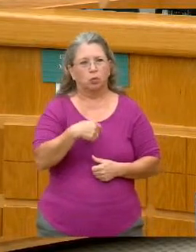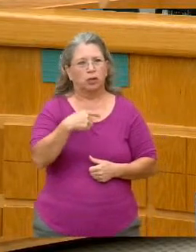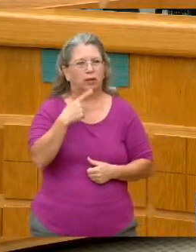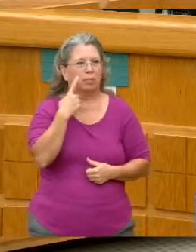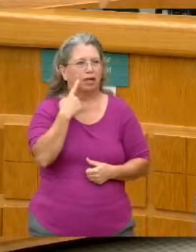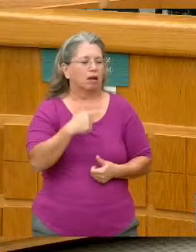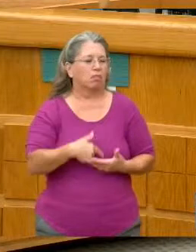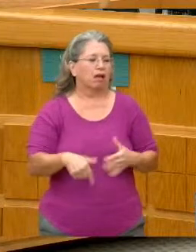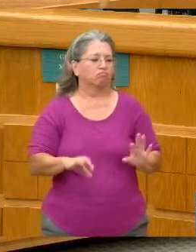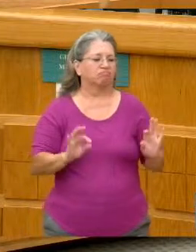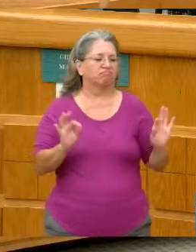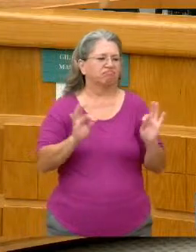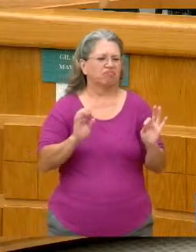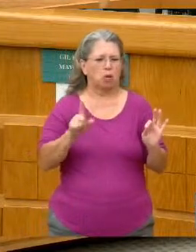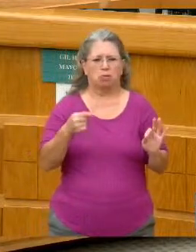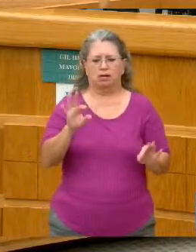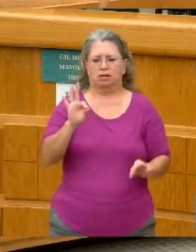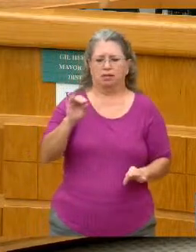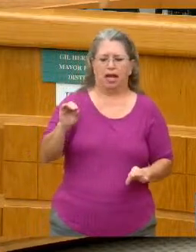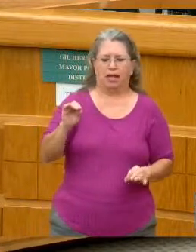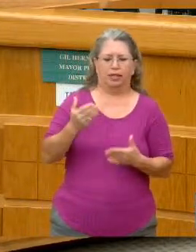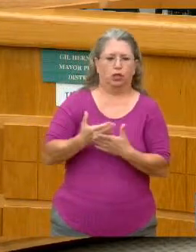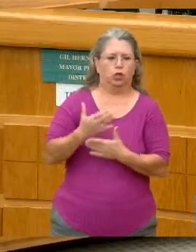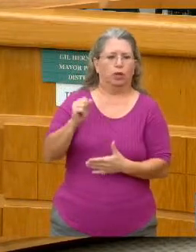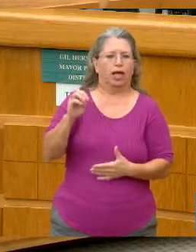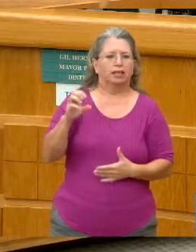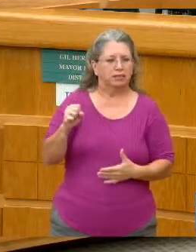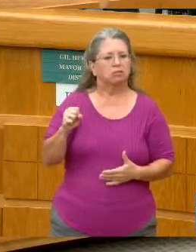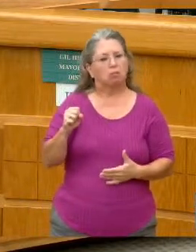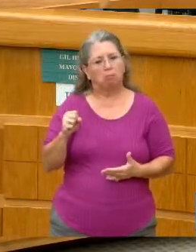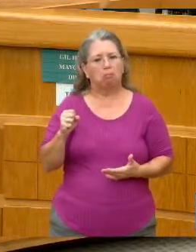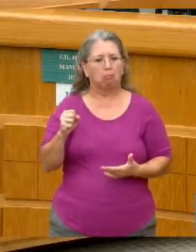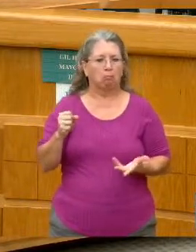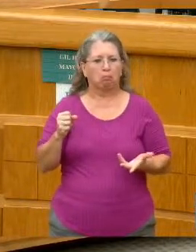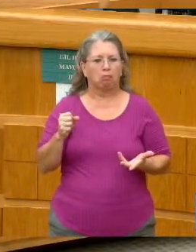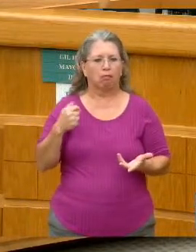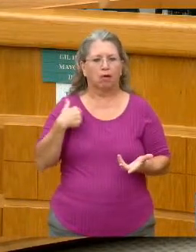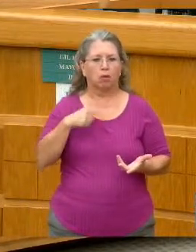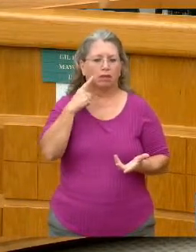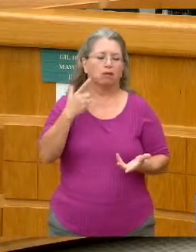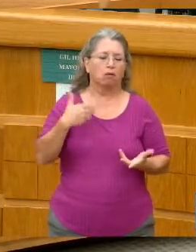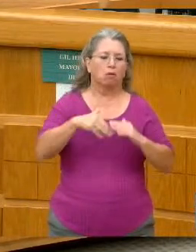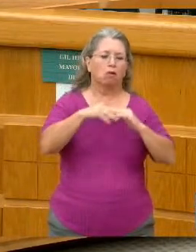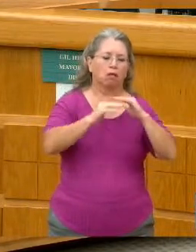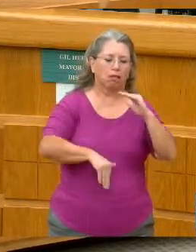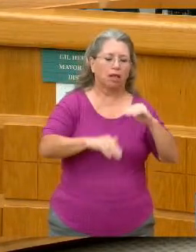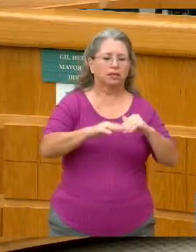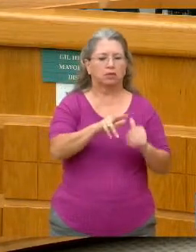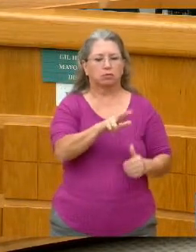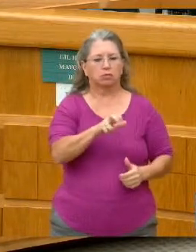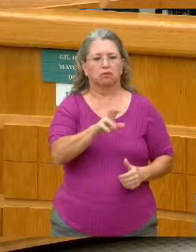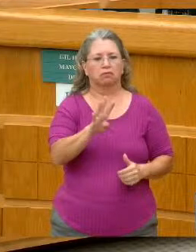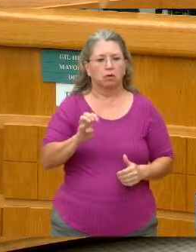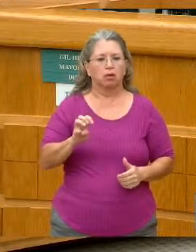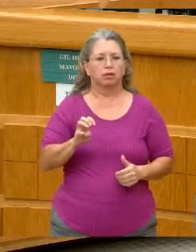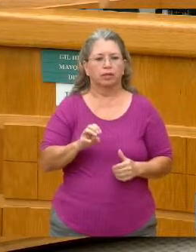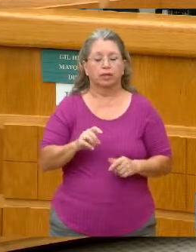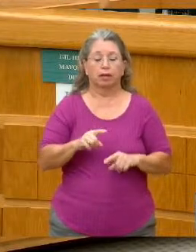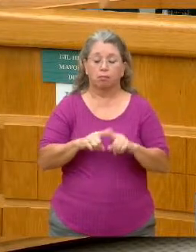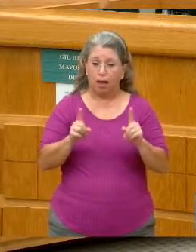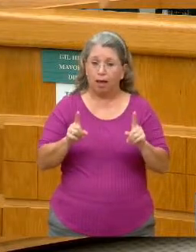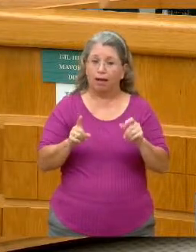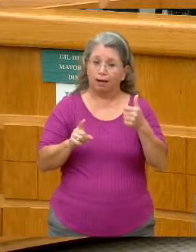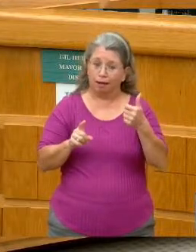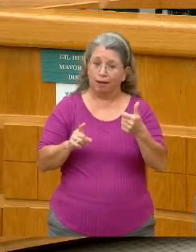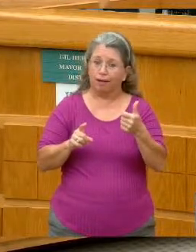cases in one day, that it's kind of like, oh, that's a lot less than 400 or 300. But there was a